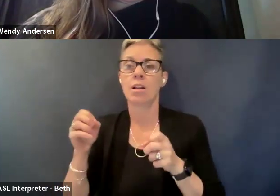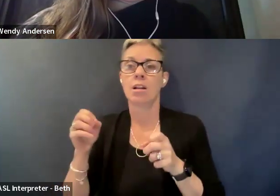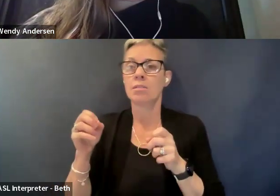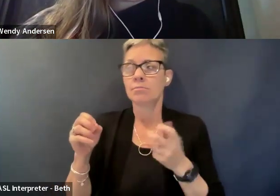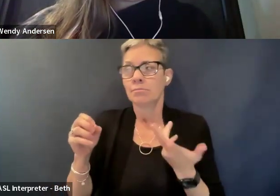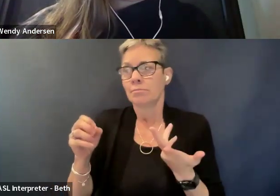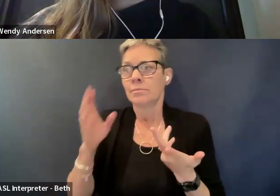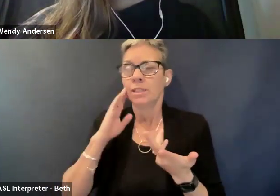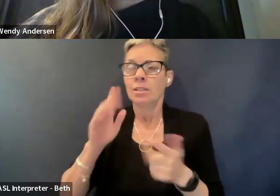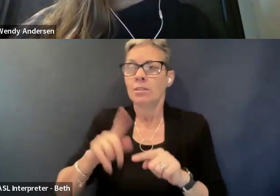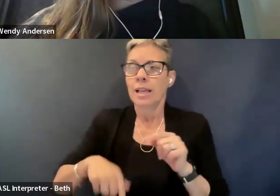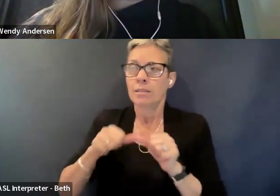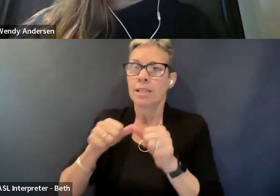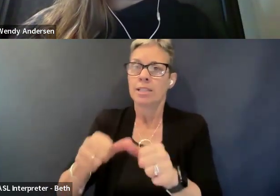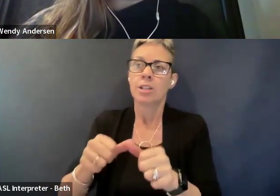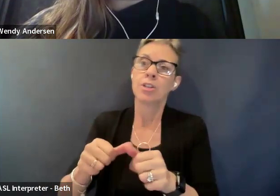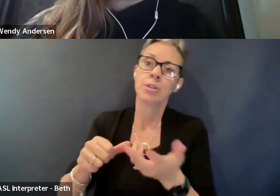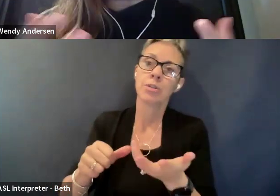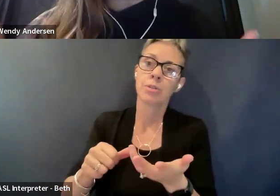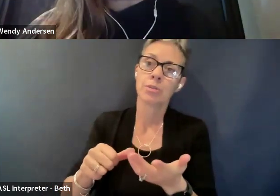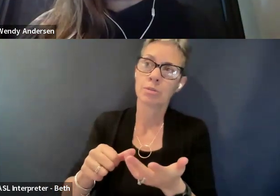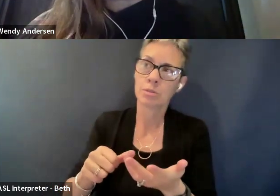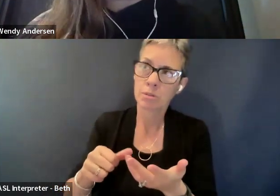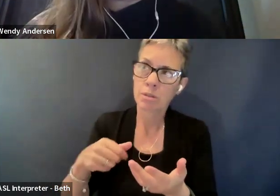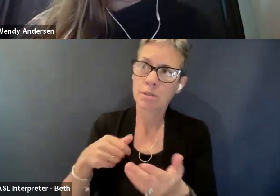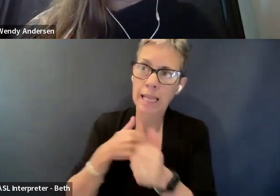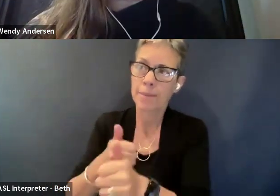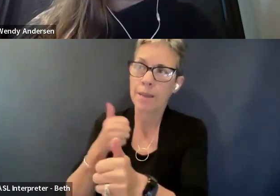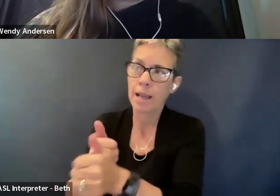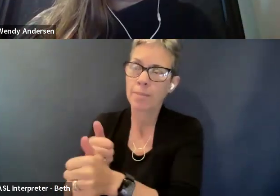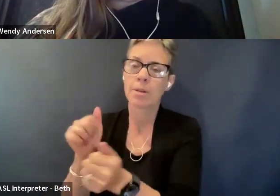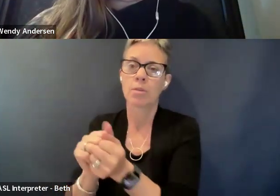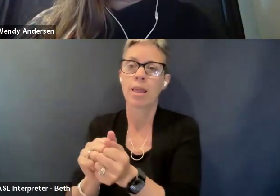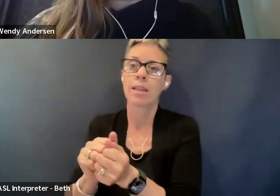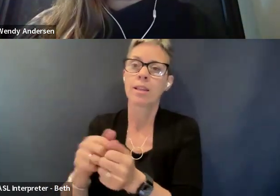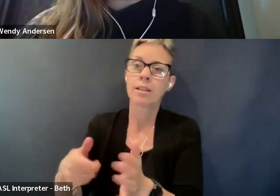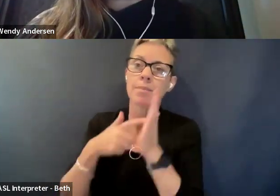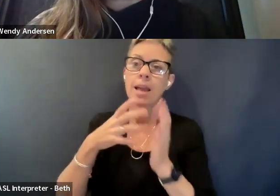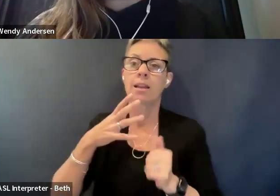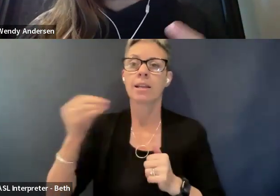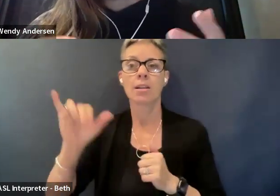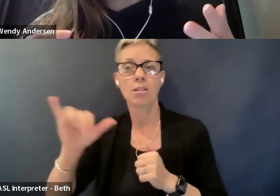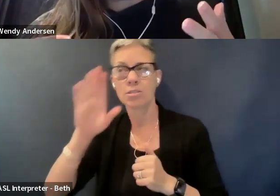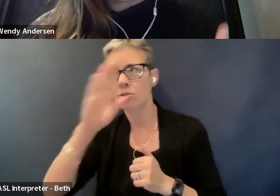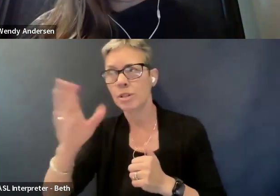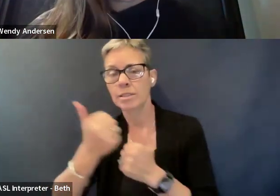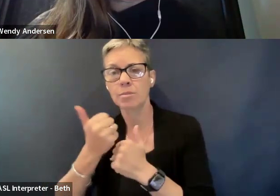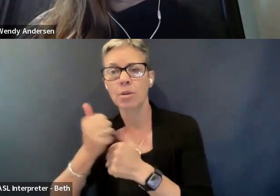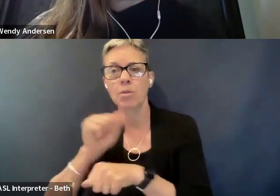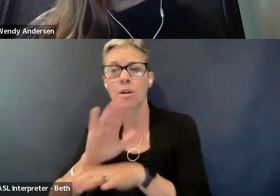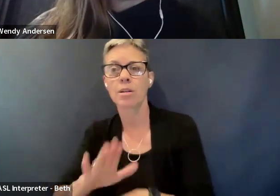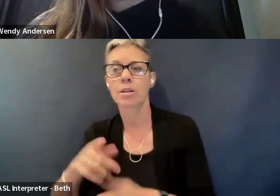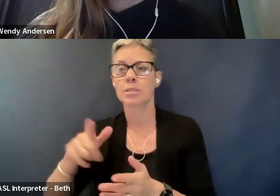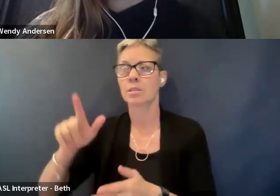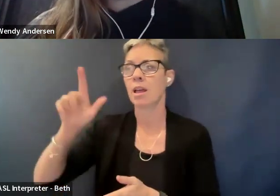with the demand, as well as the direct support workers. The low reimbursement rates for